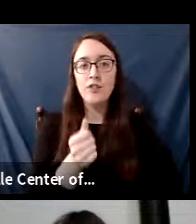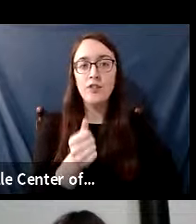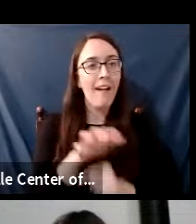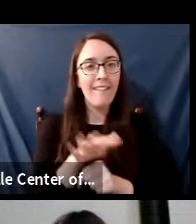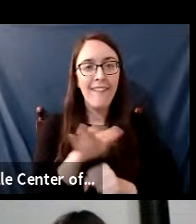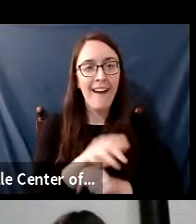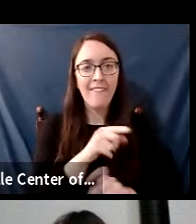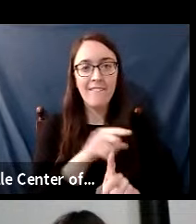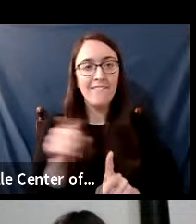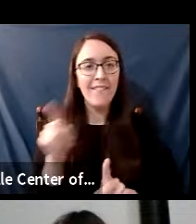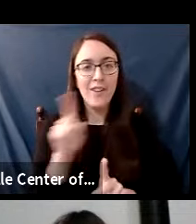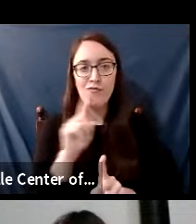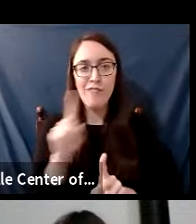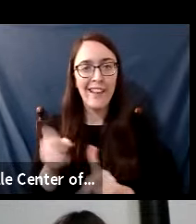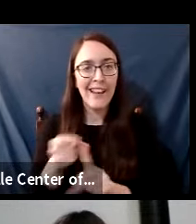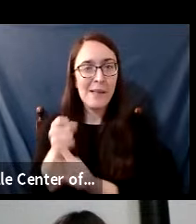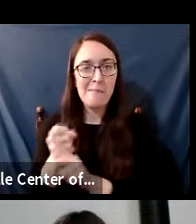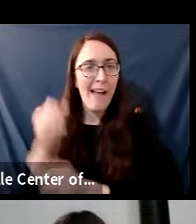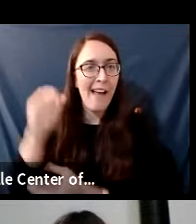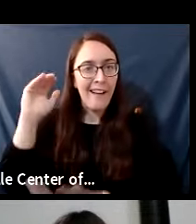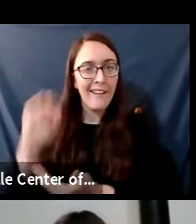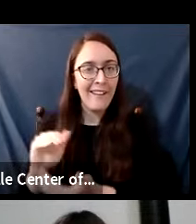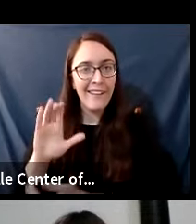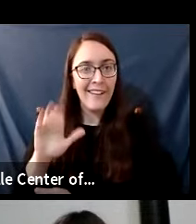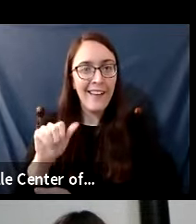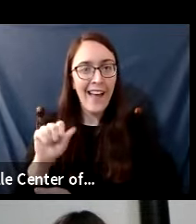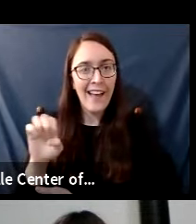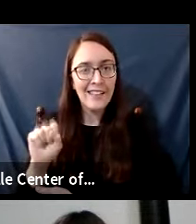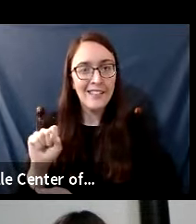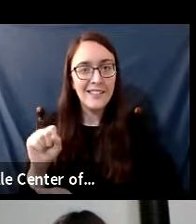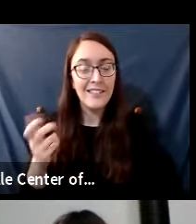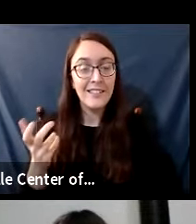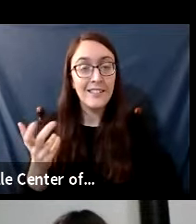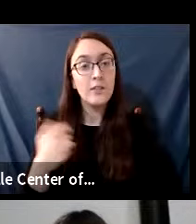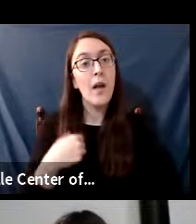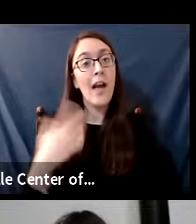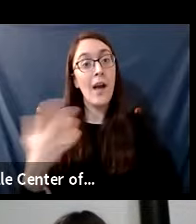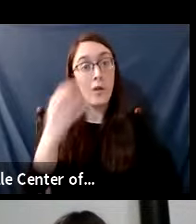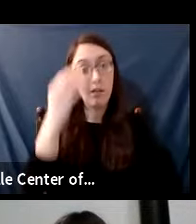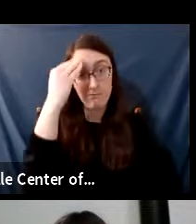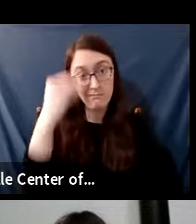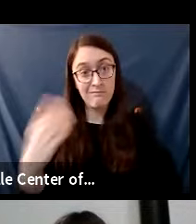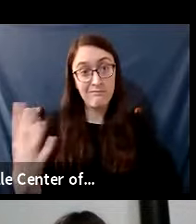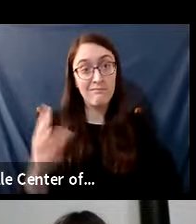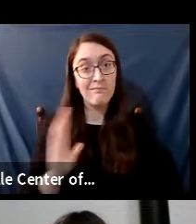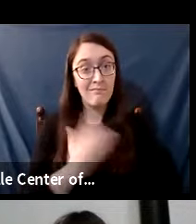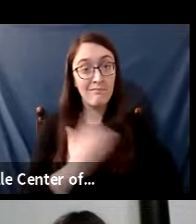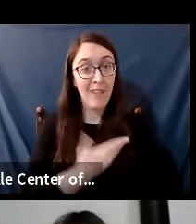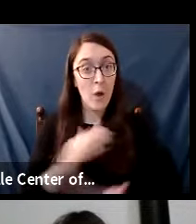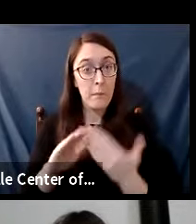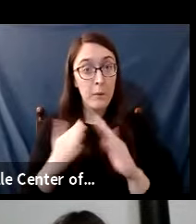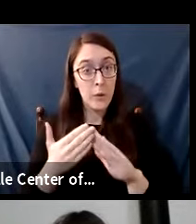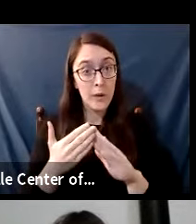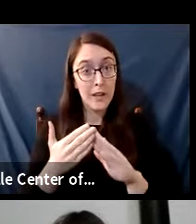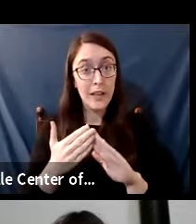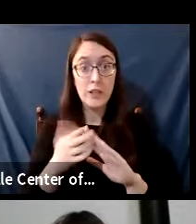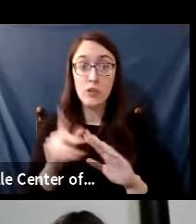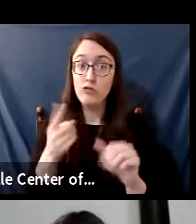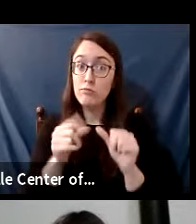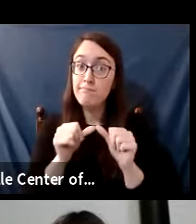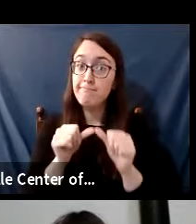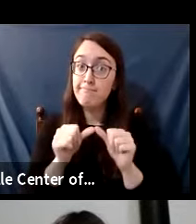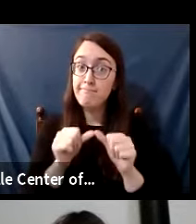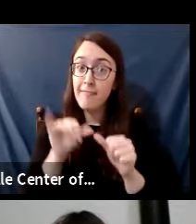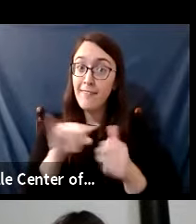role. So I think what I would say to our community is keep up the 5 core